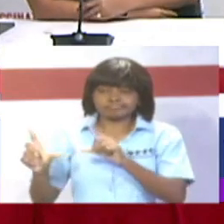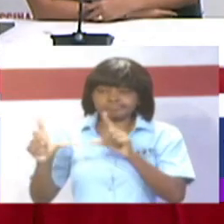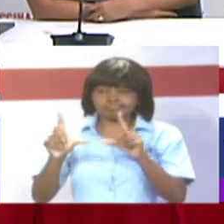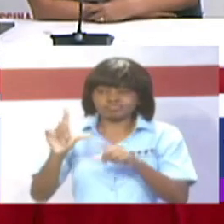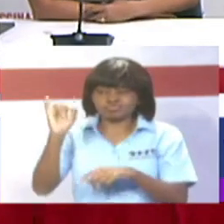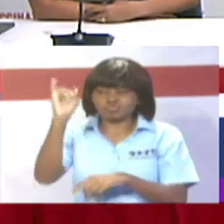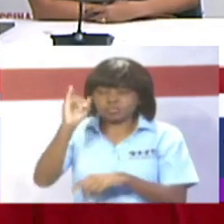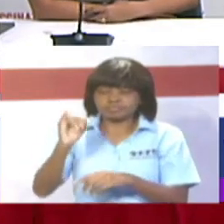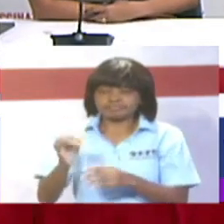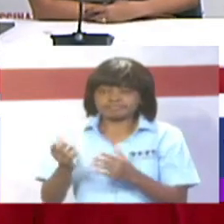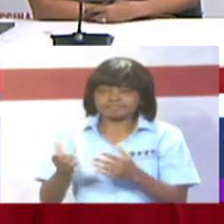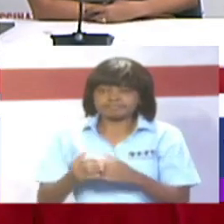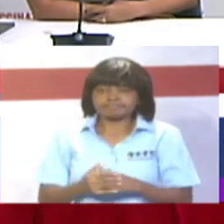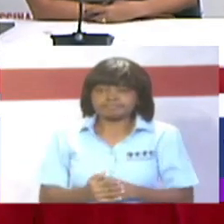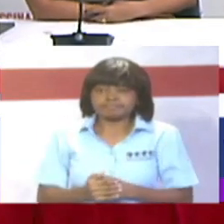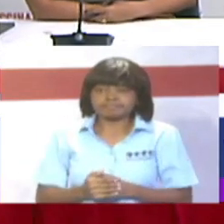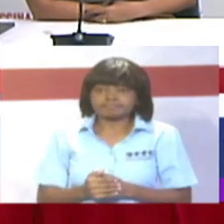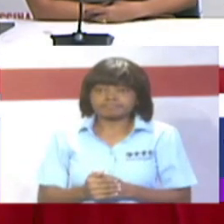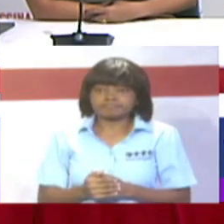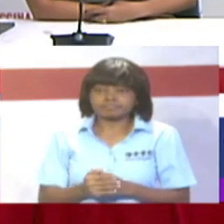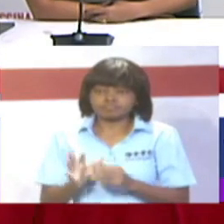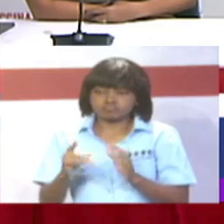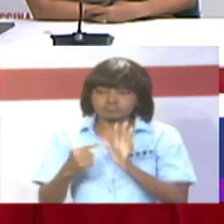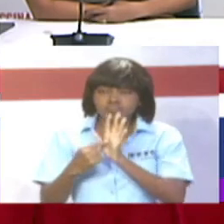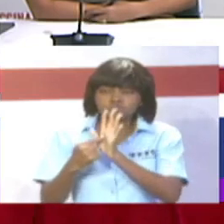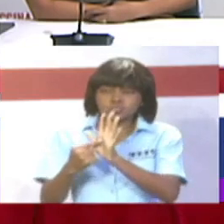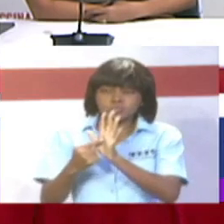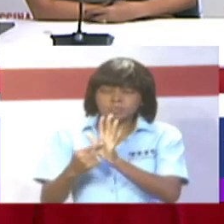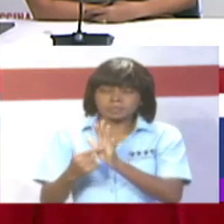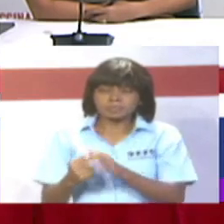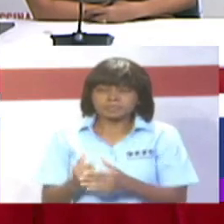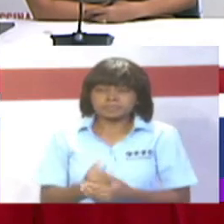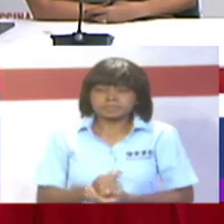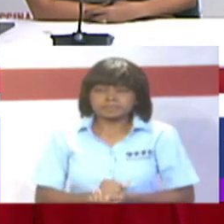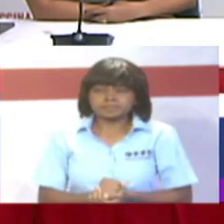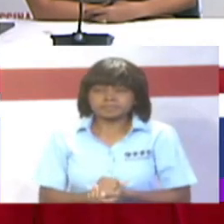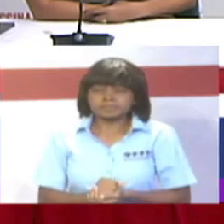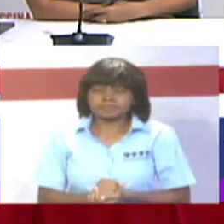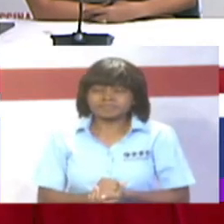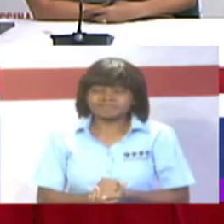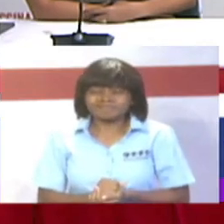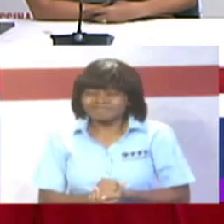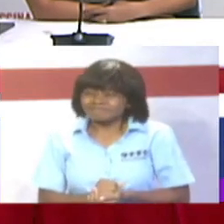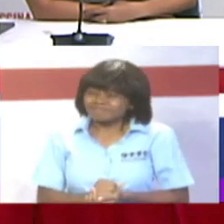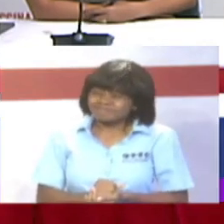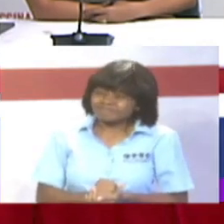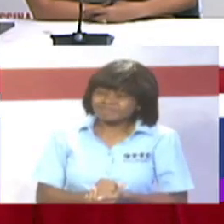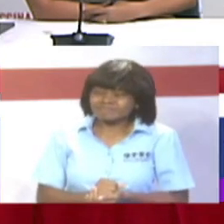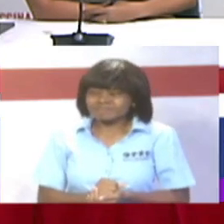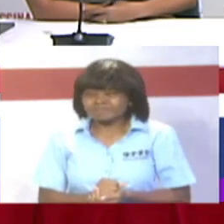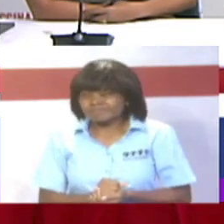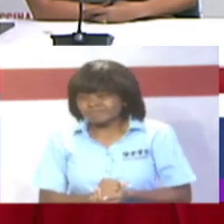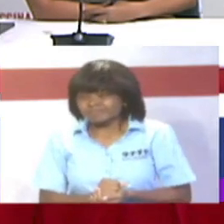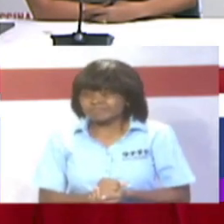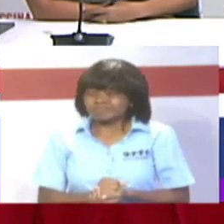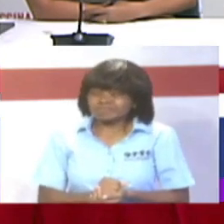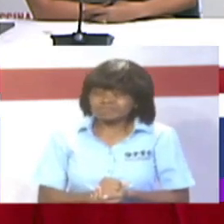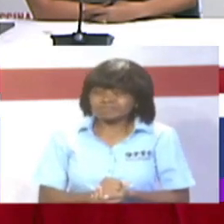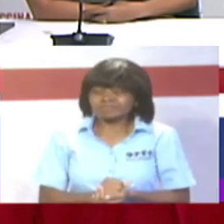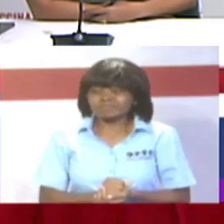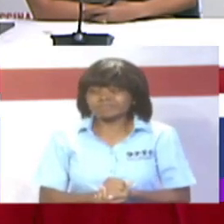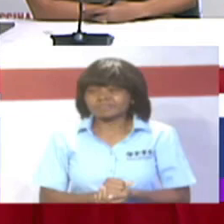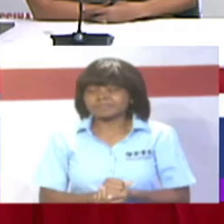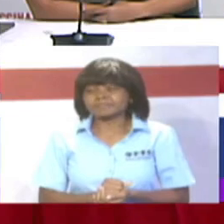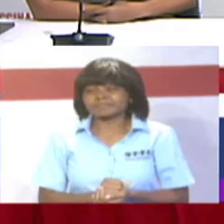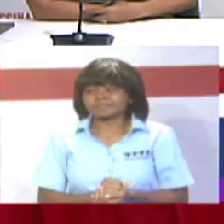either slide 4 or 5. It's a good question, but I thought that it's a question that we had to some extent demonstrated the answer for. So we would